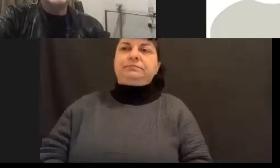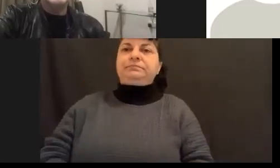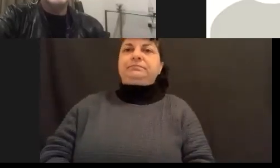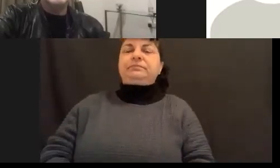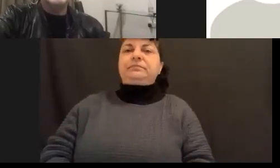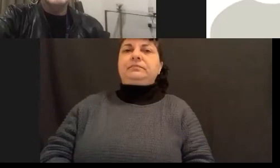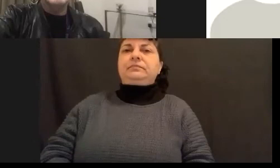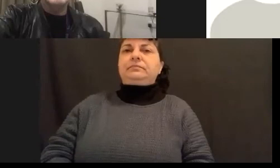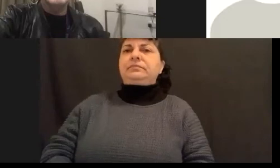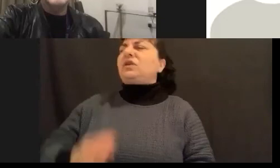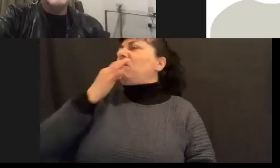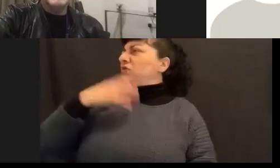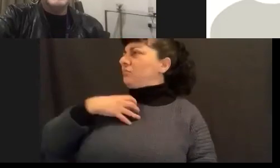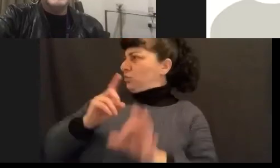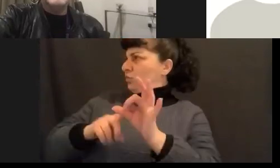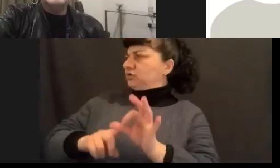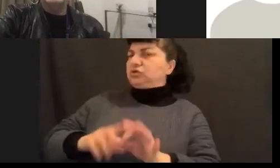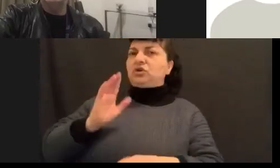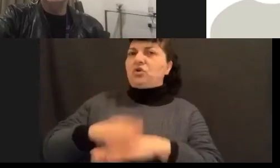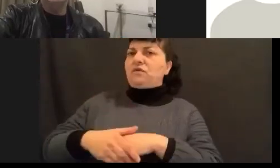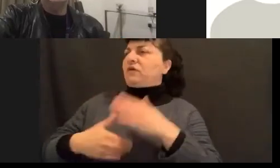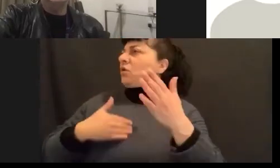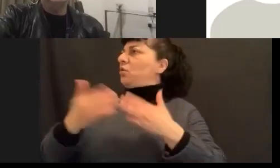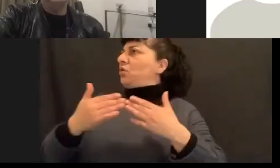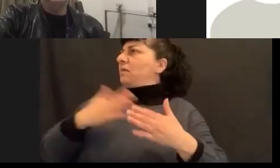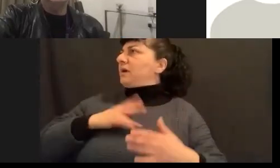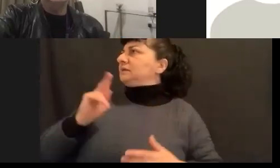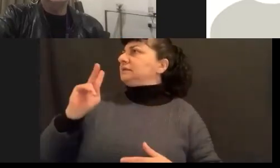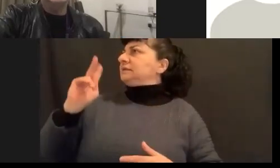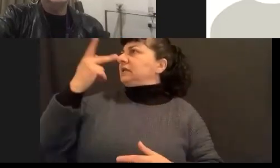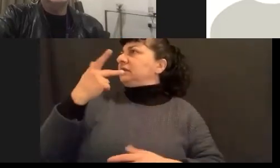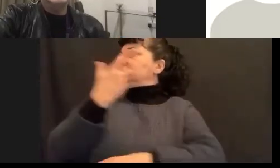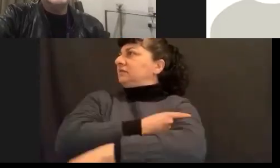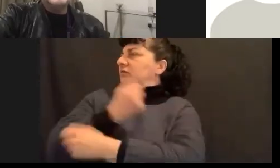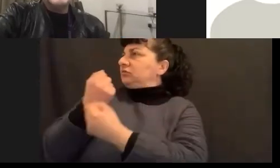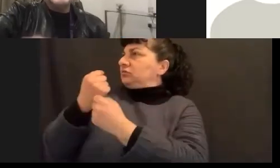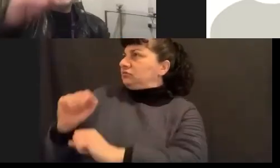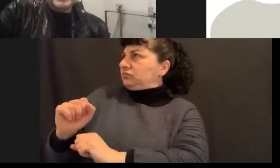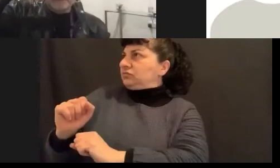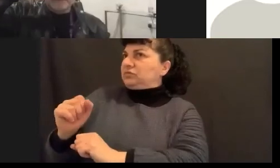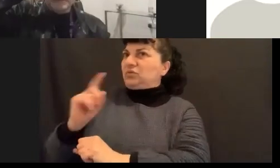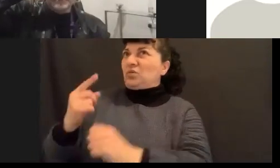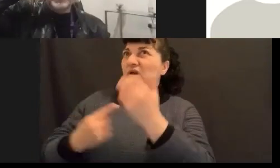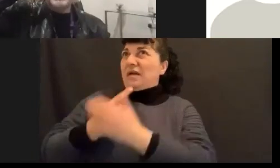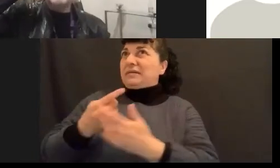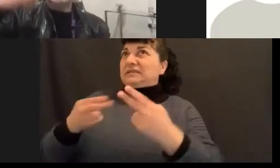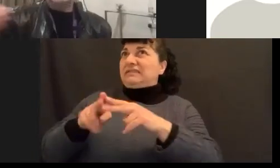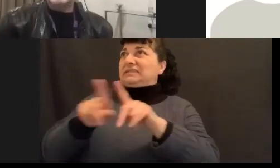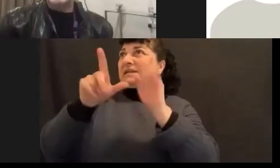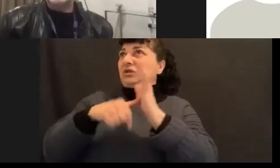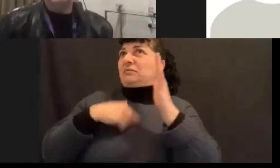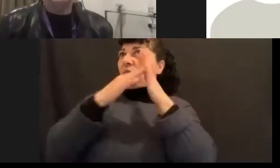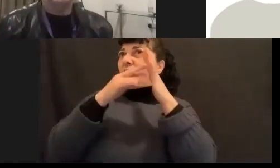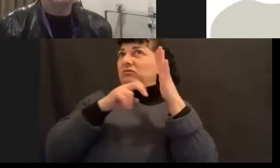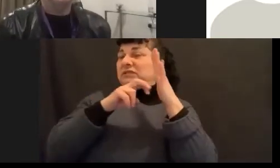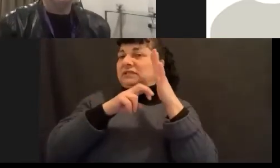Couple of other questions there about arranging for your second vaccination shot. If it falls during your quarantine, you should stay